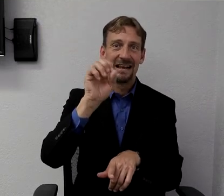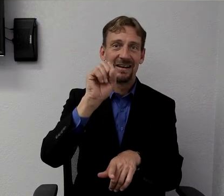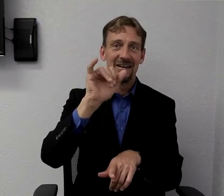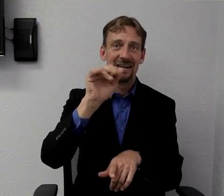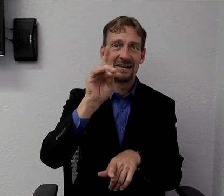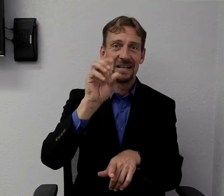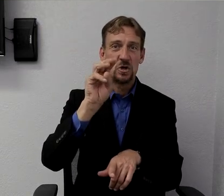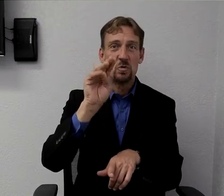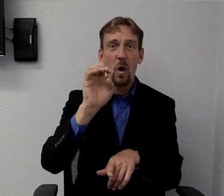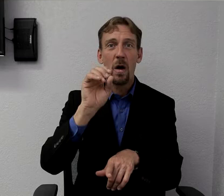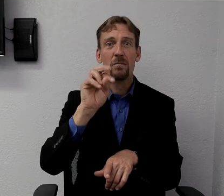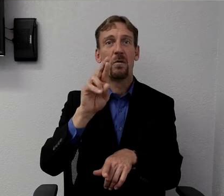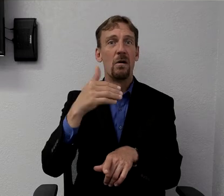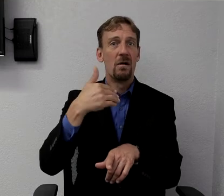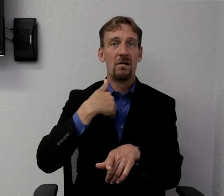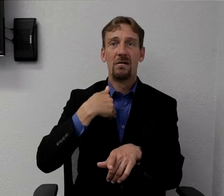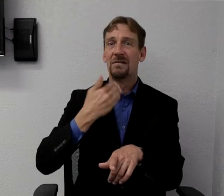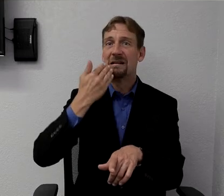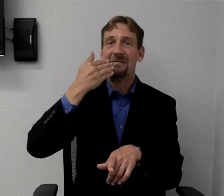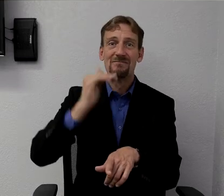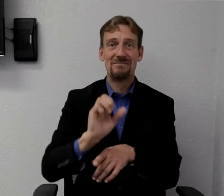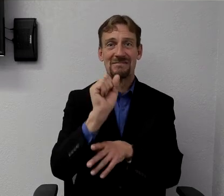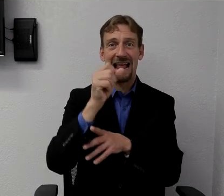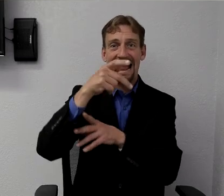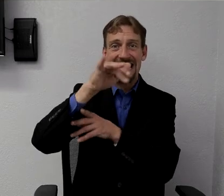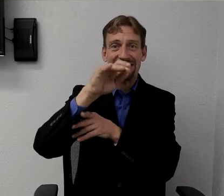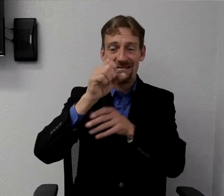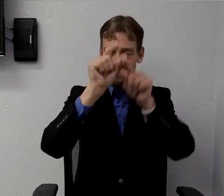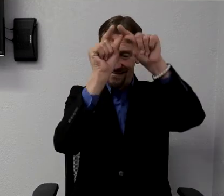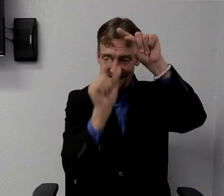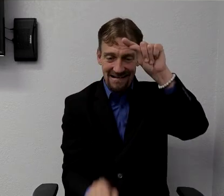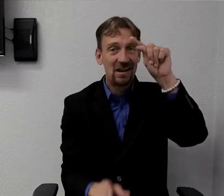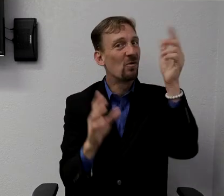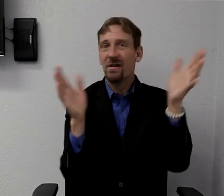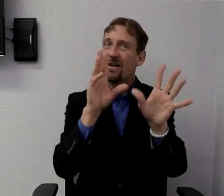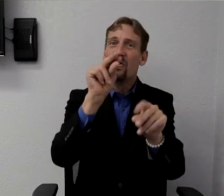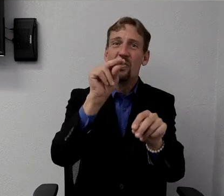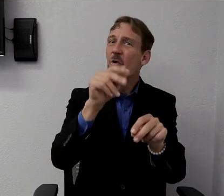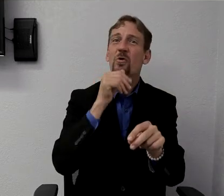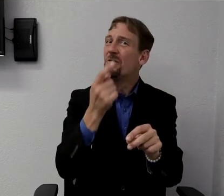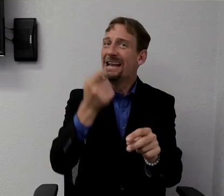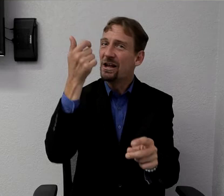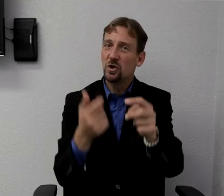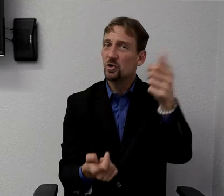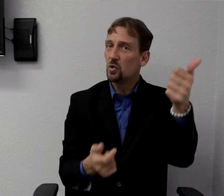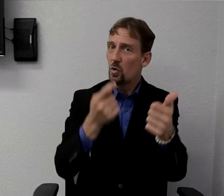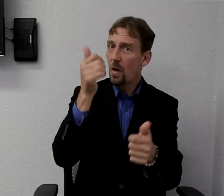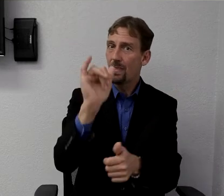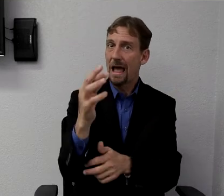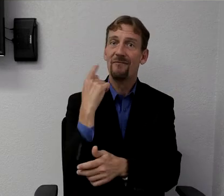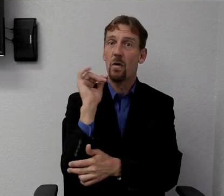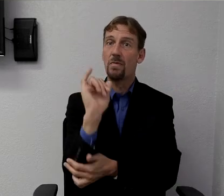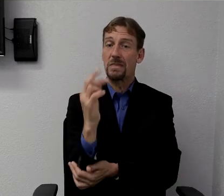fibrosis. You wouldn't exclude them because they had those conditions. Everybody would be